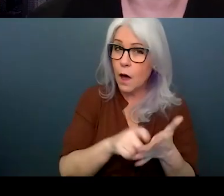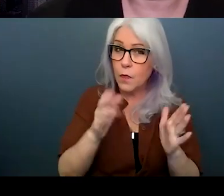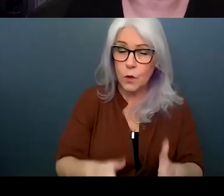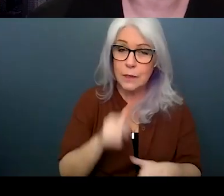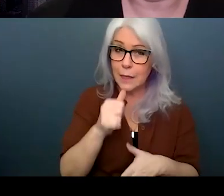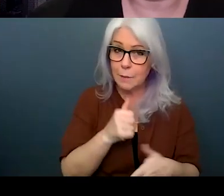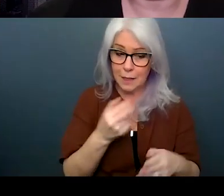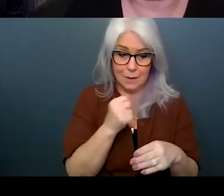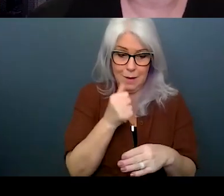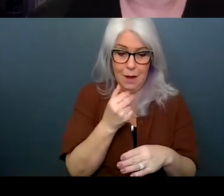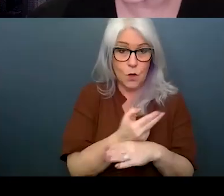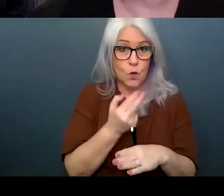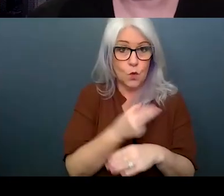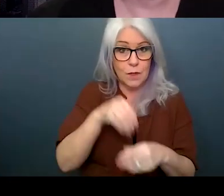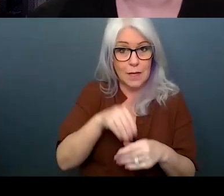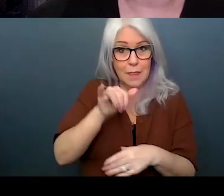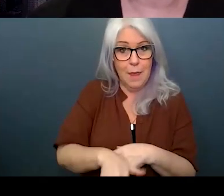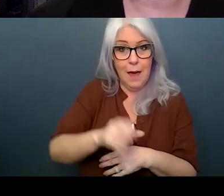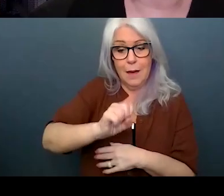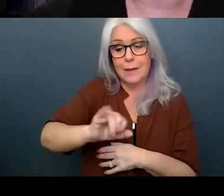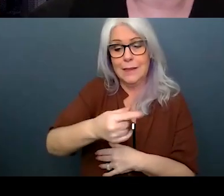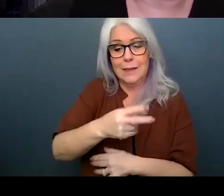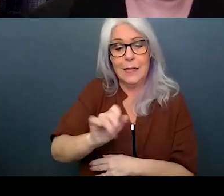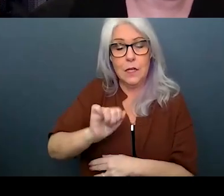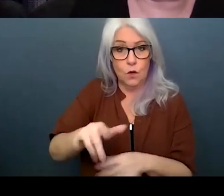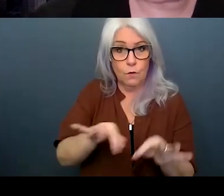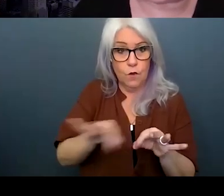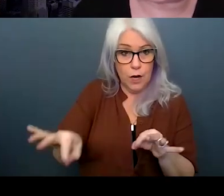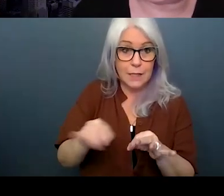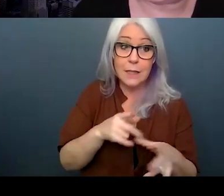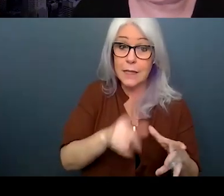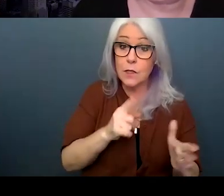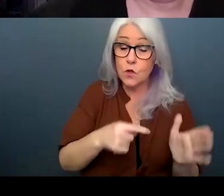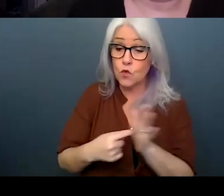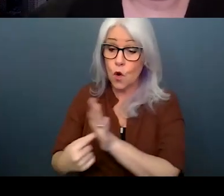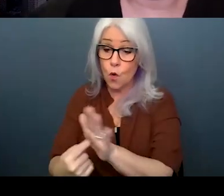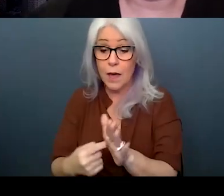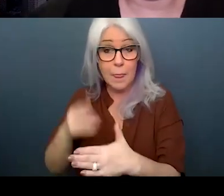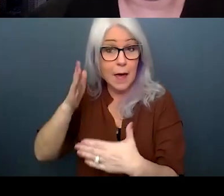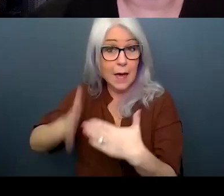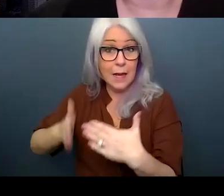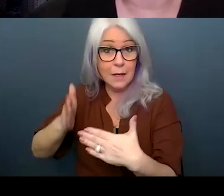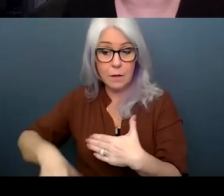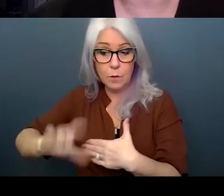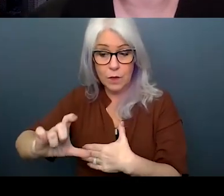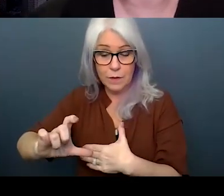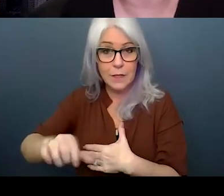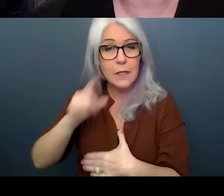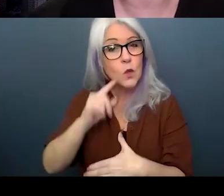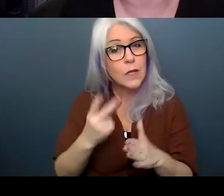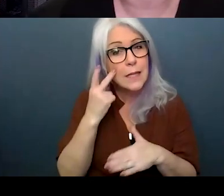used in the signal phrase. Instead, it appears at the end of the parentheses. So here you can see it